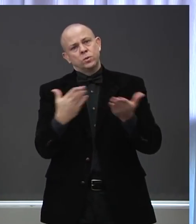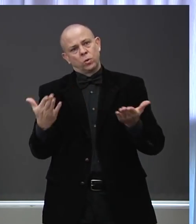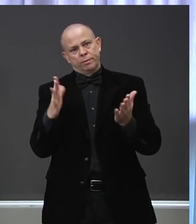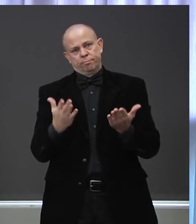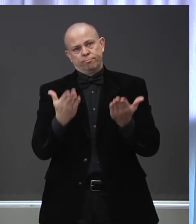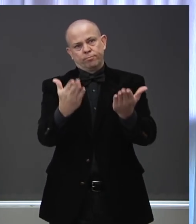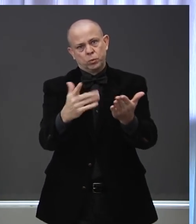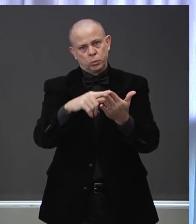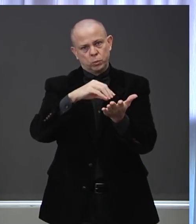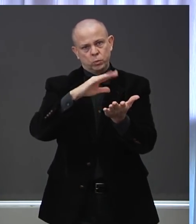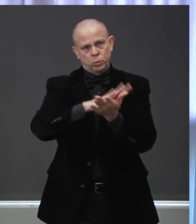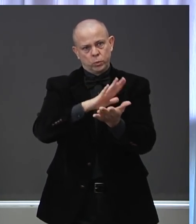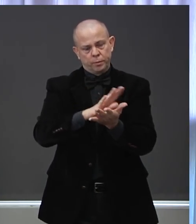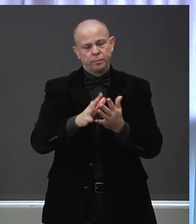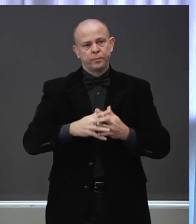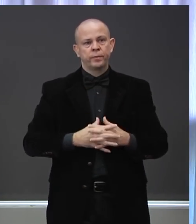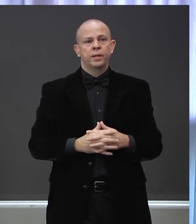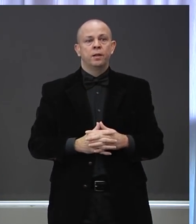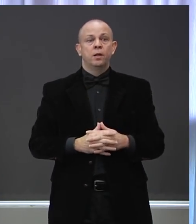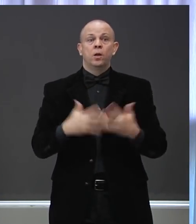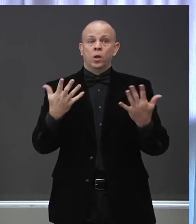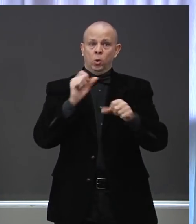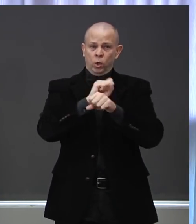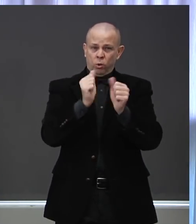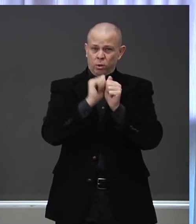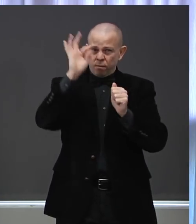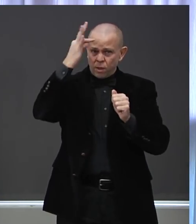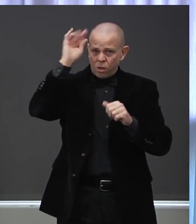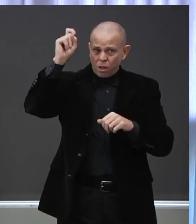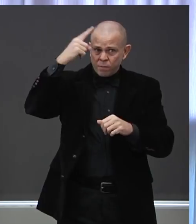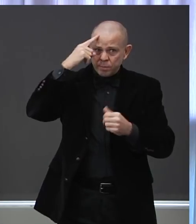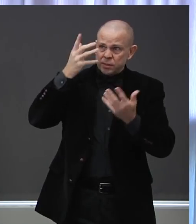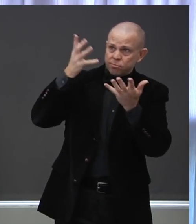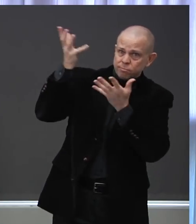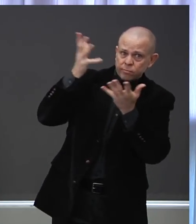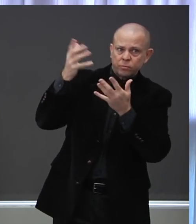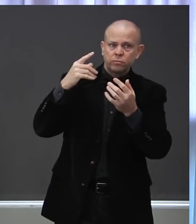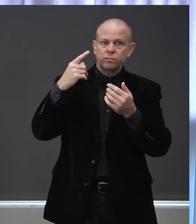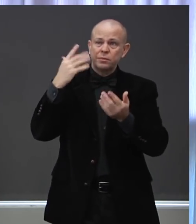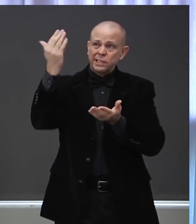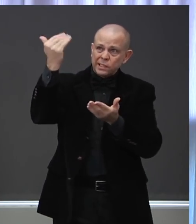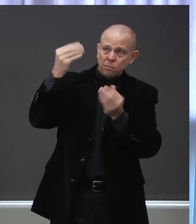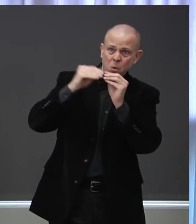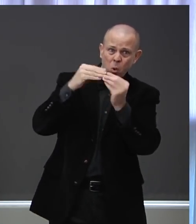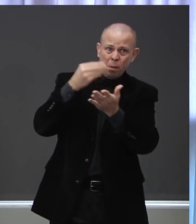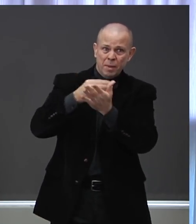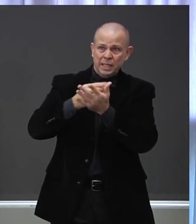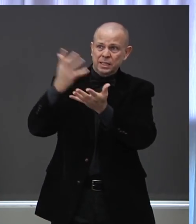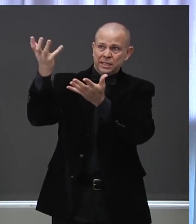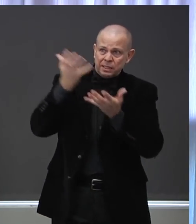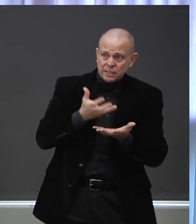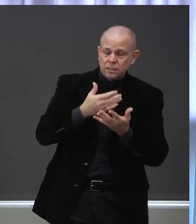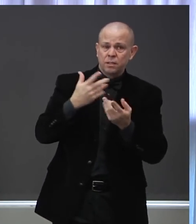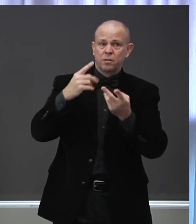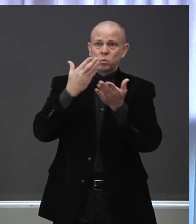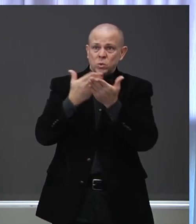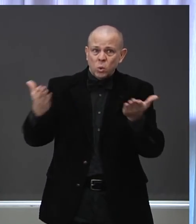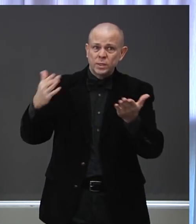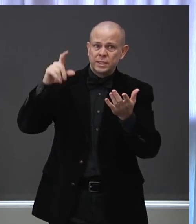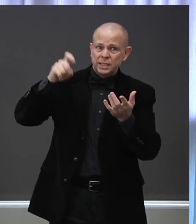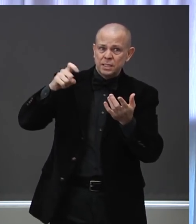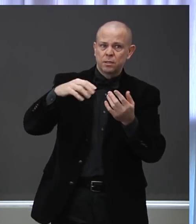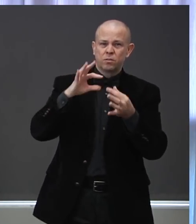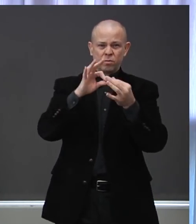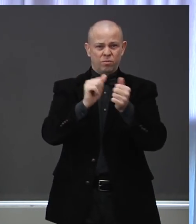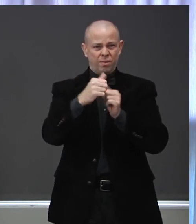We are working again with the federal government on additional resources related to HVAC and other